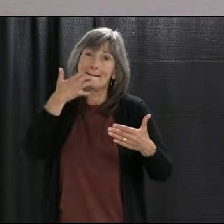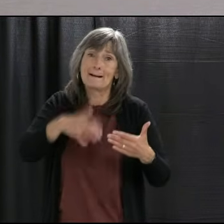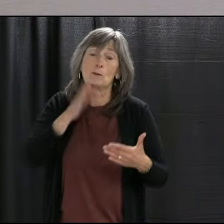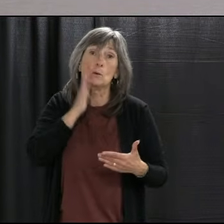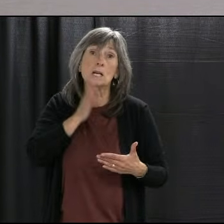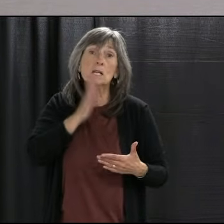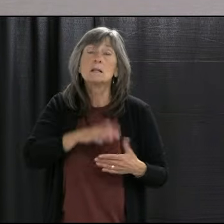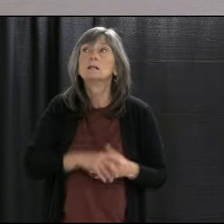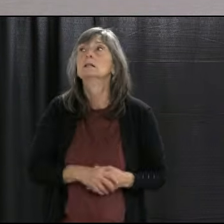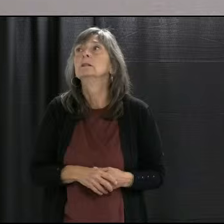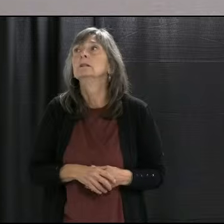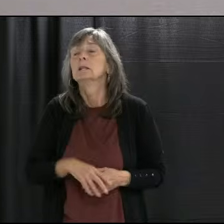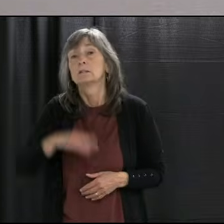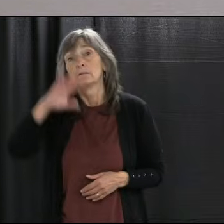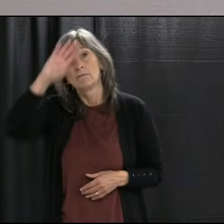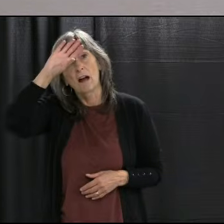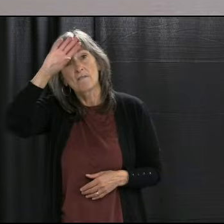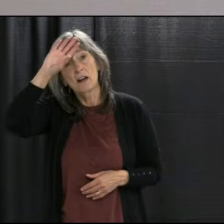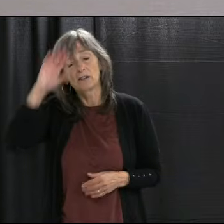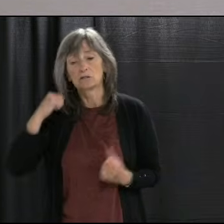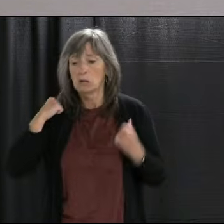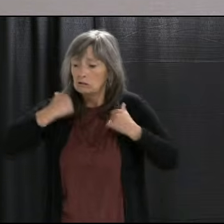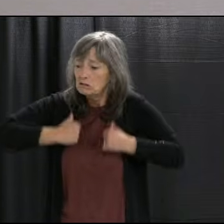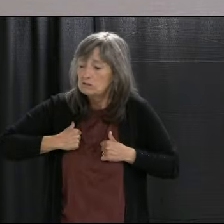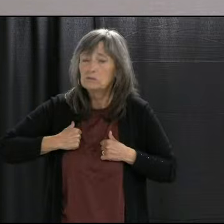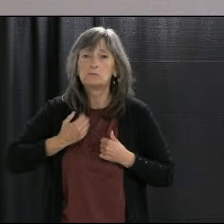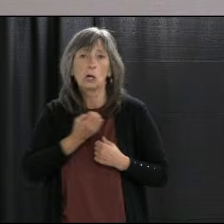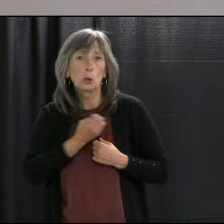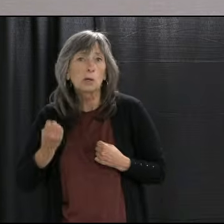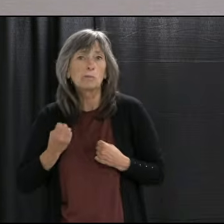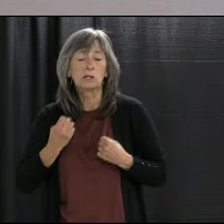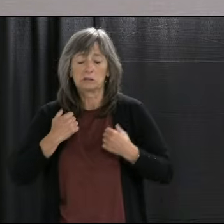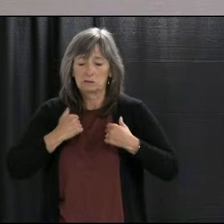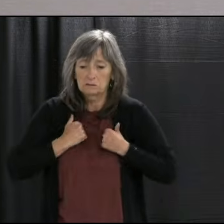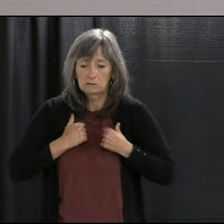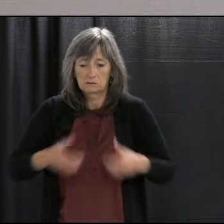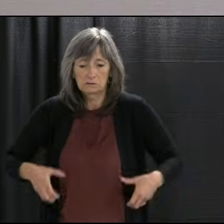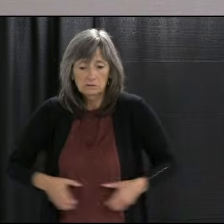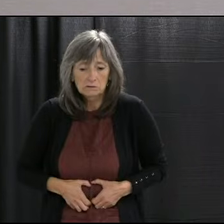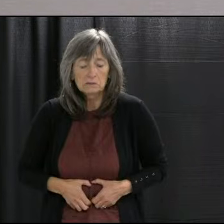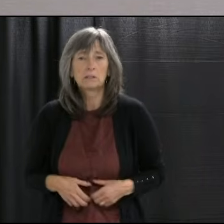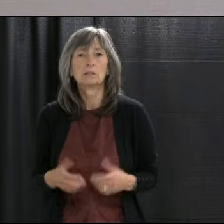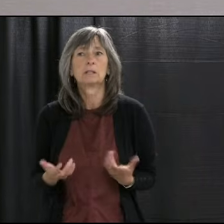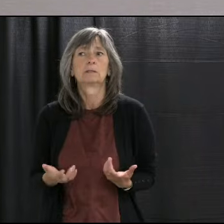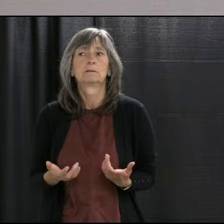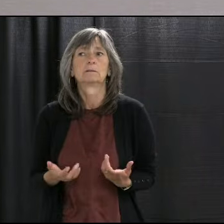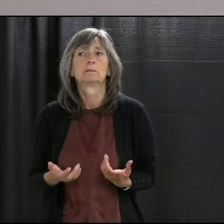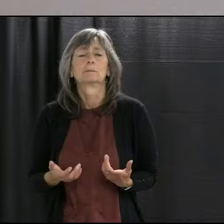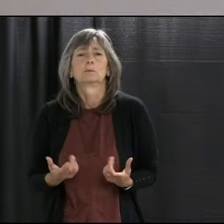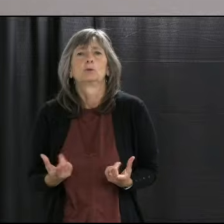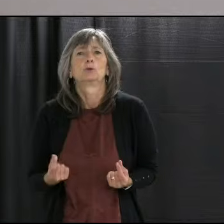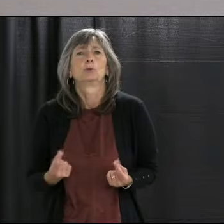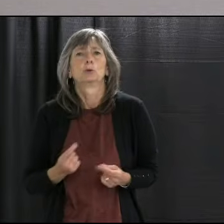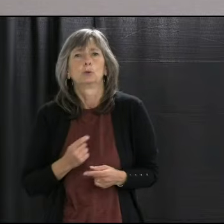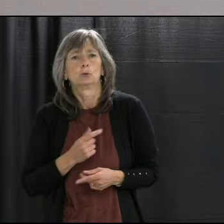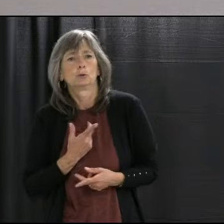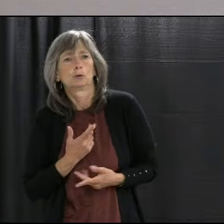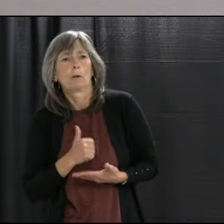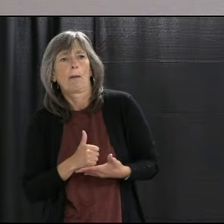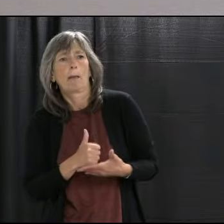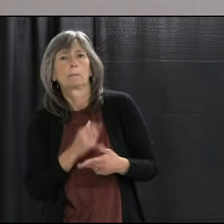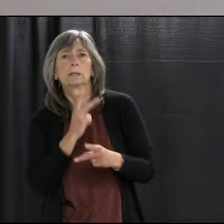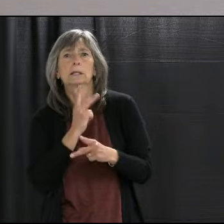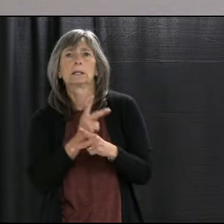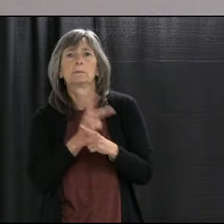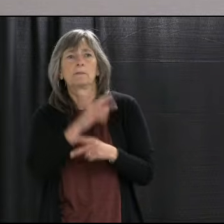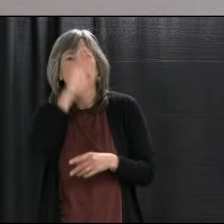they have to carry a lot of equipment with them. What's being done to make sure that they're kept safe, and especially